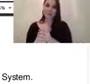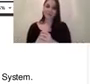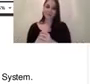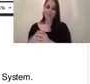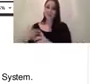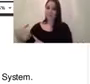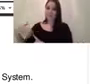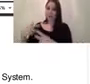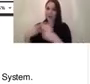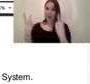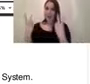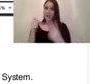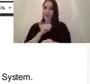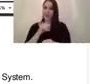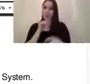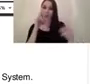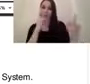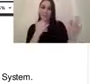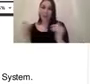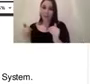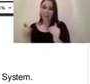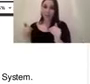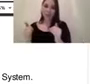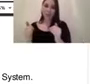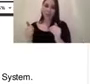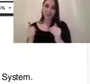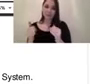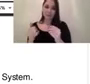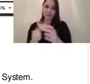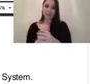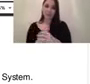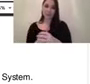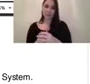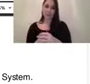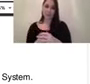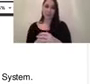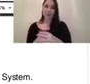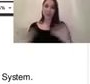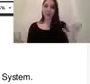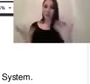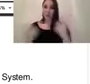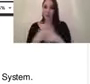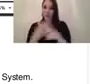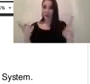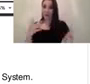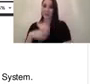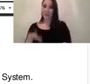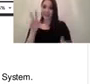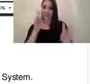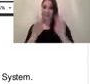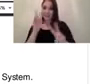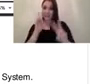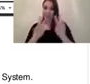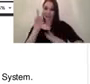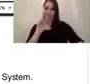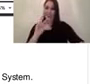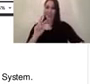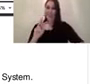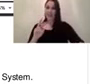inspection of in production lines, for instance, where you need to see the